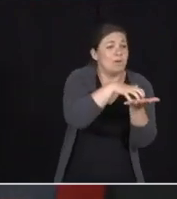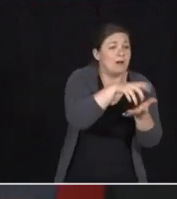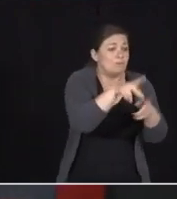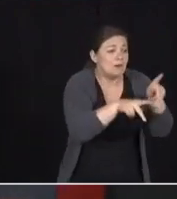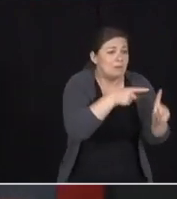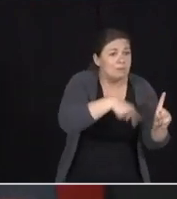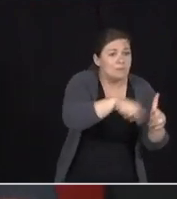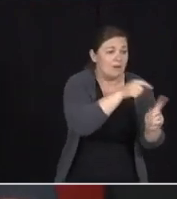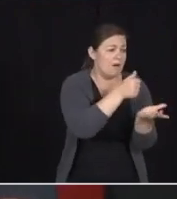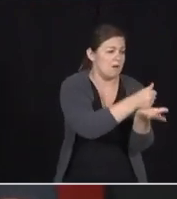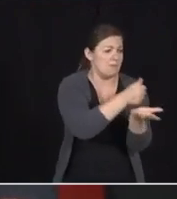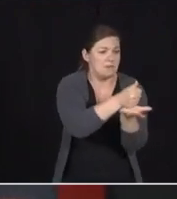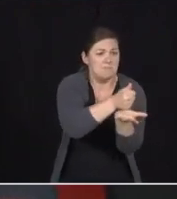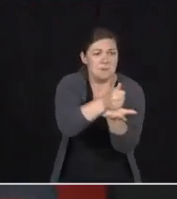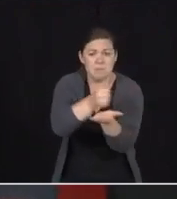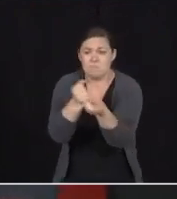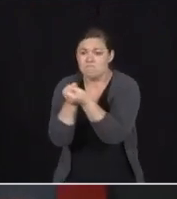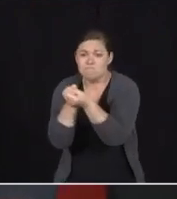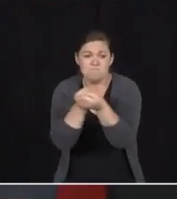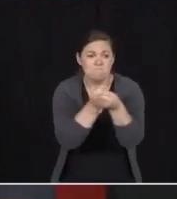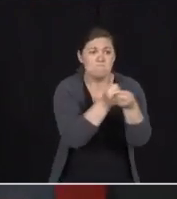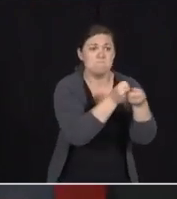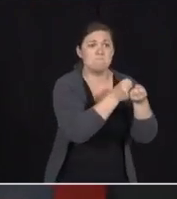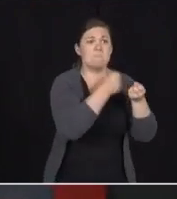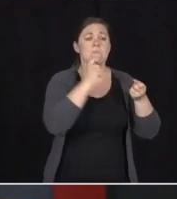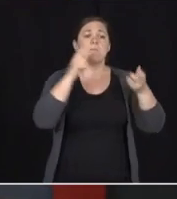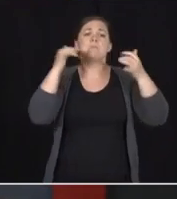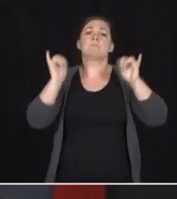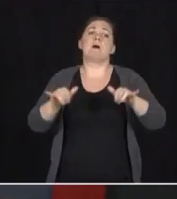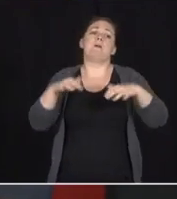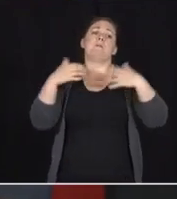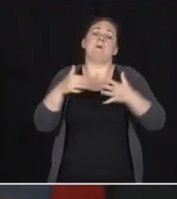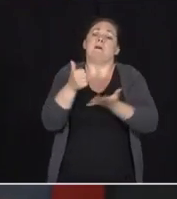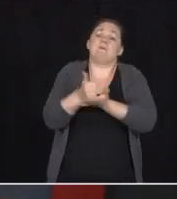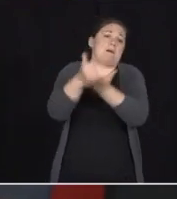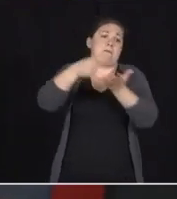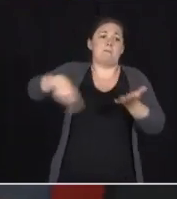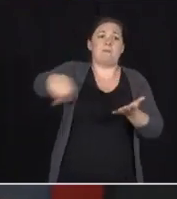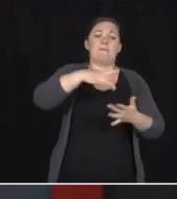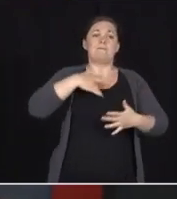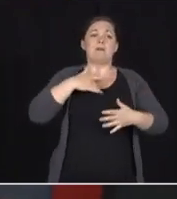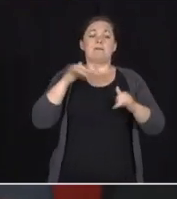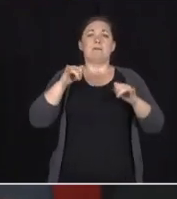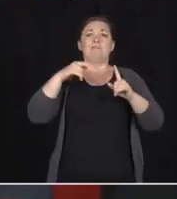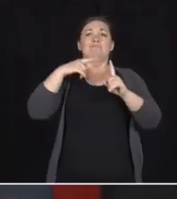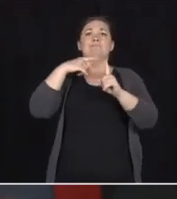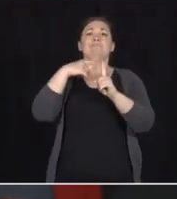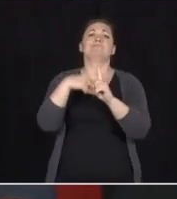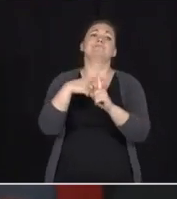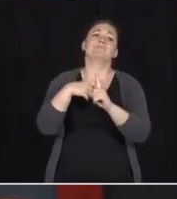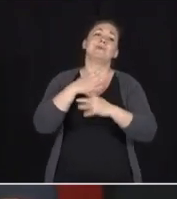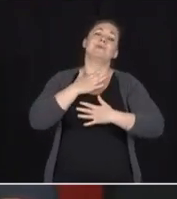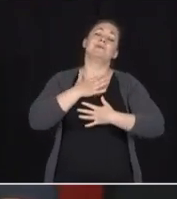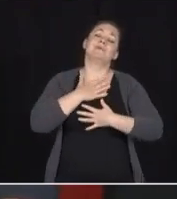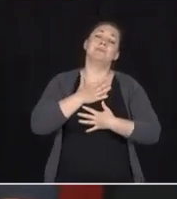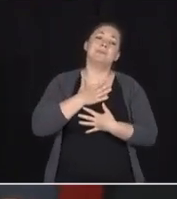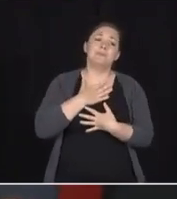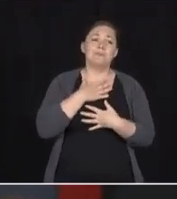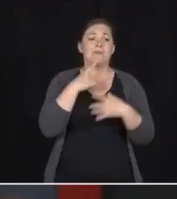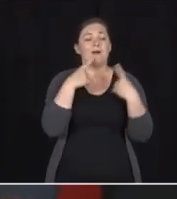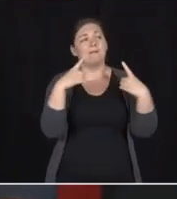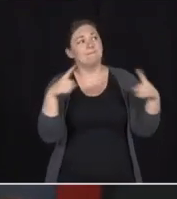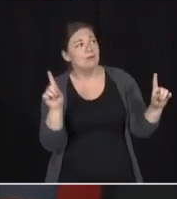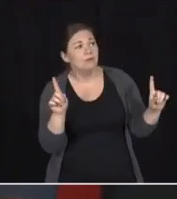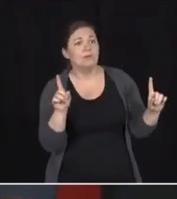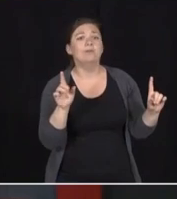and support they need, is providing a lifeline and a ray of hope to some of those most deeply impacted by